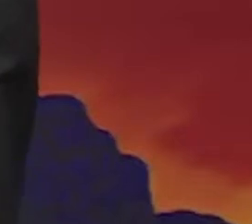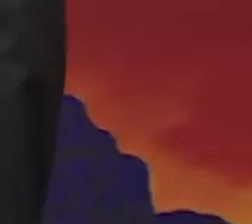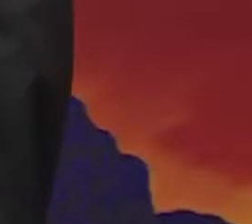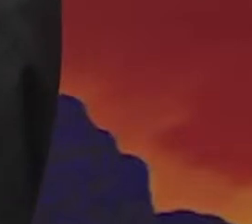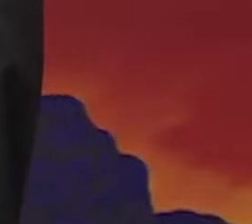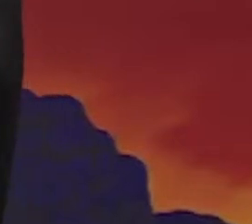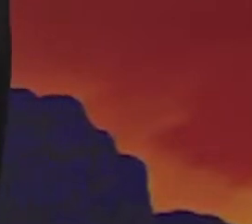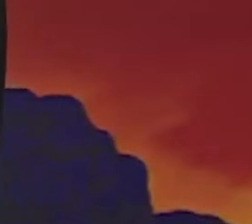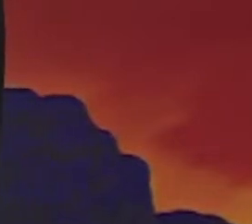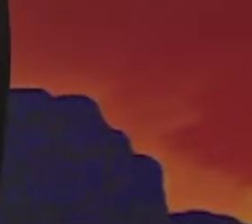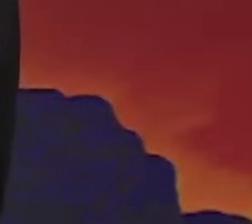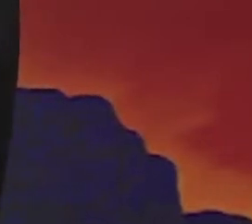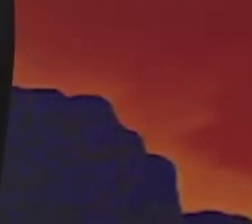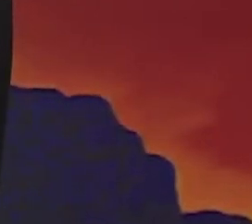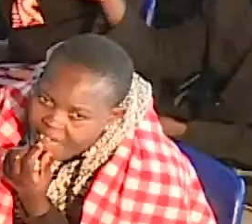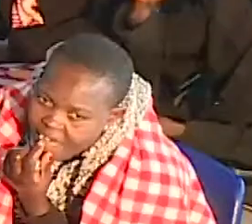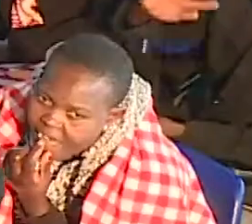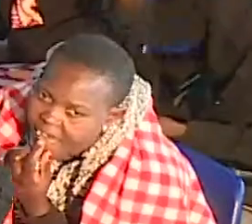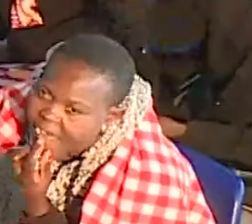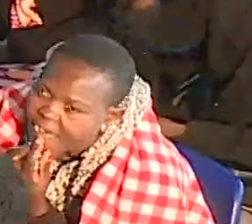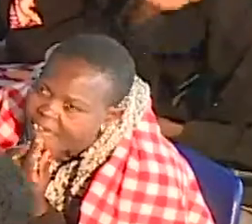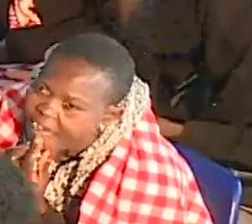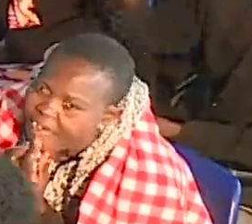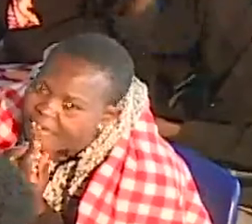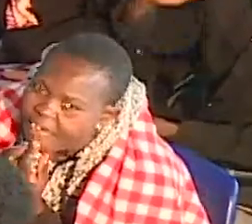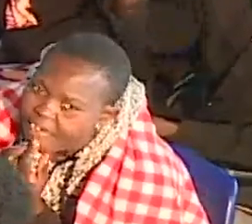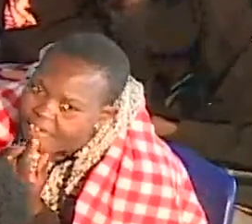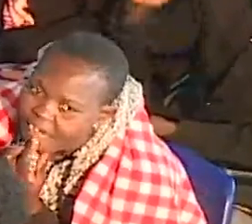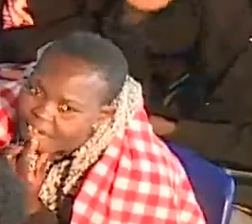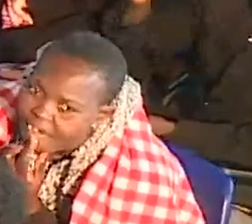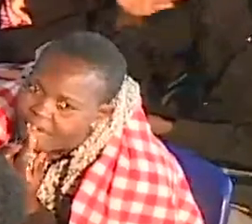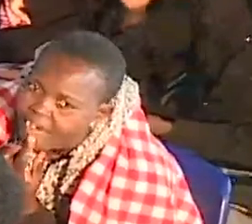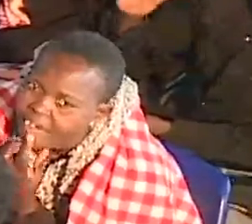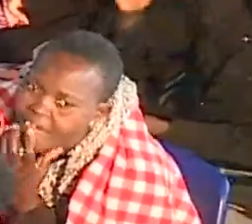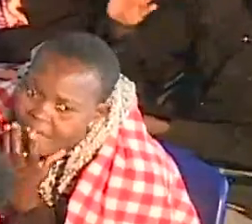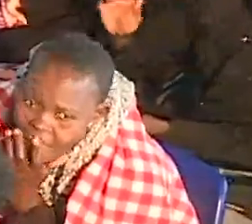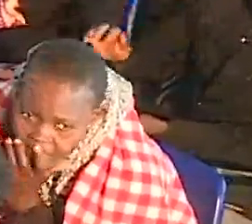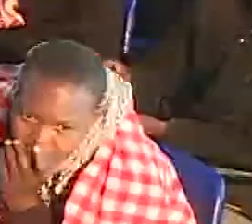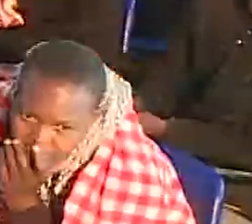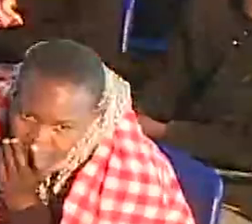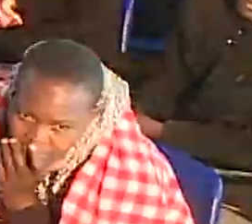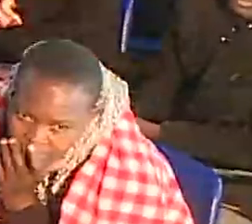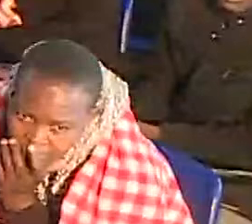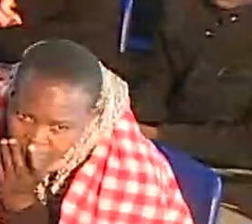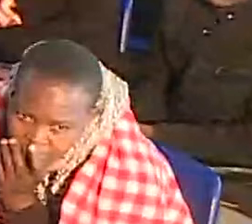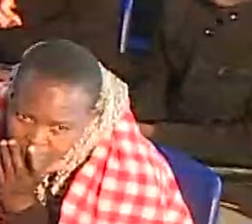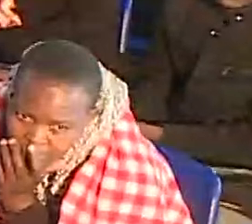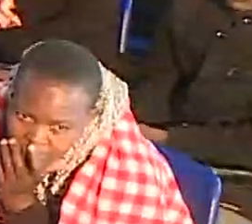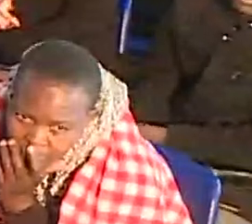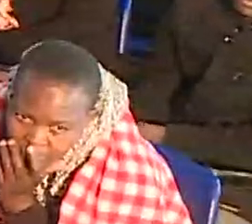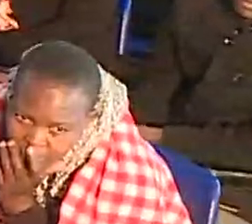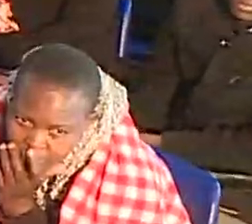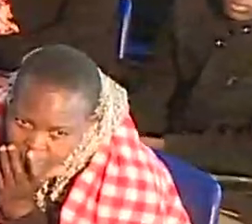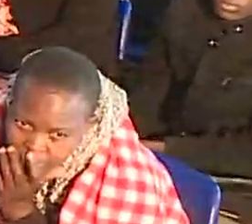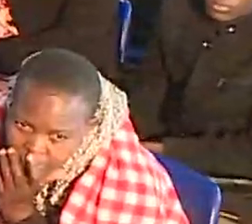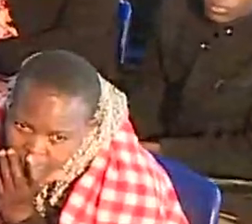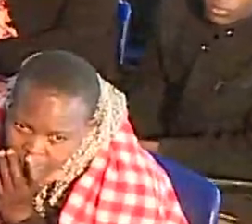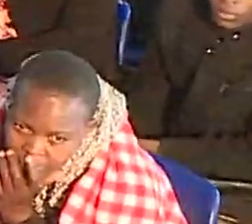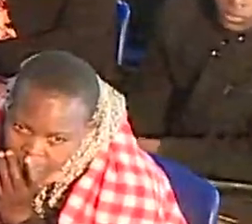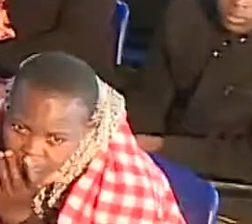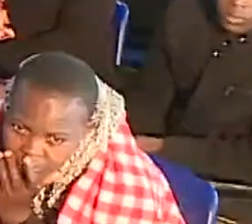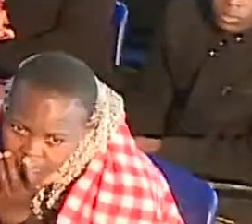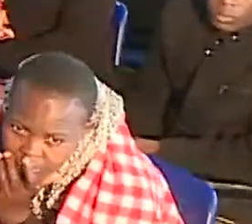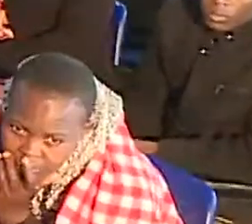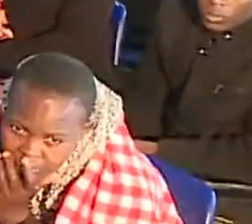wave your hands to greet Uganda. Mr. President, these folk here are greeting your people